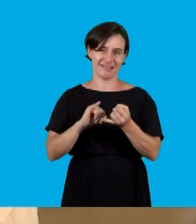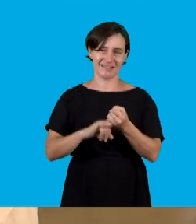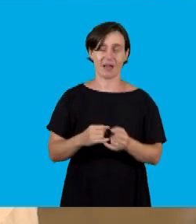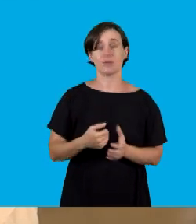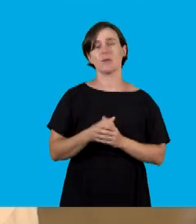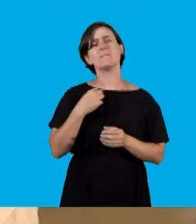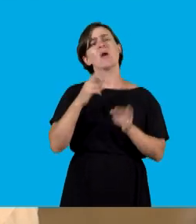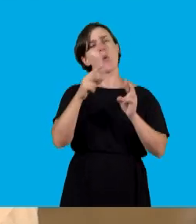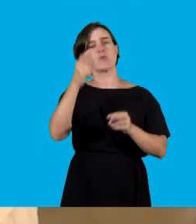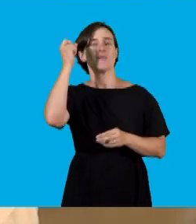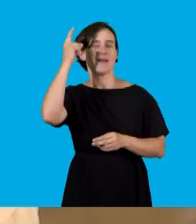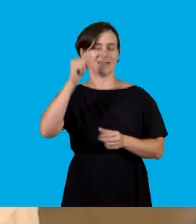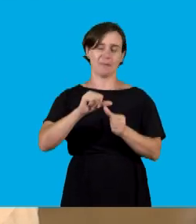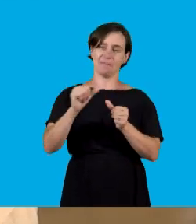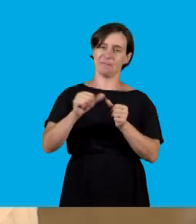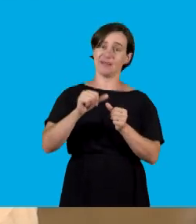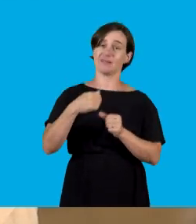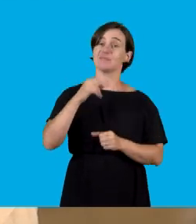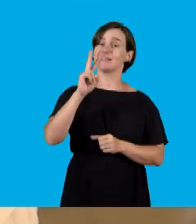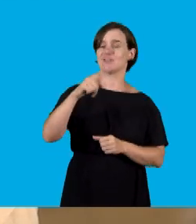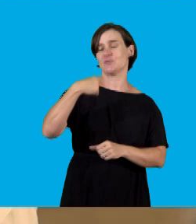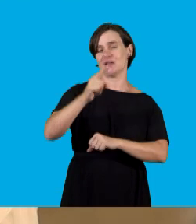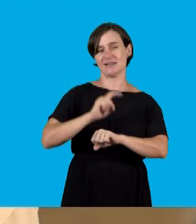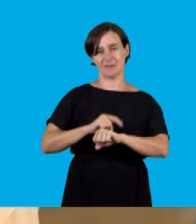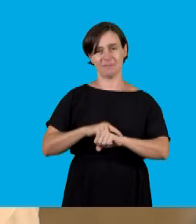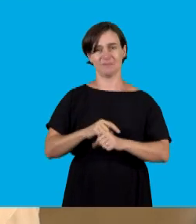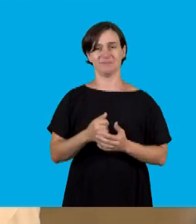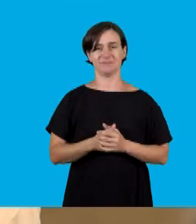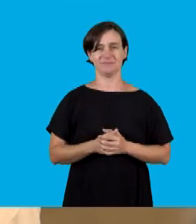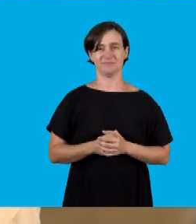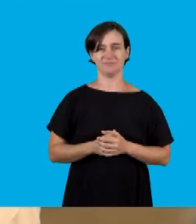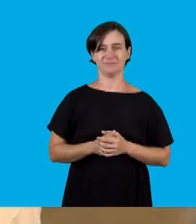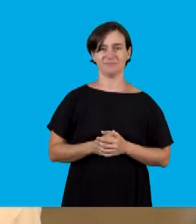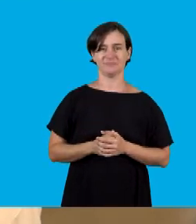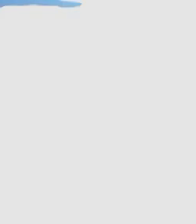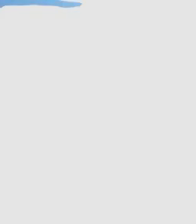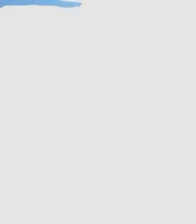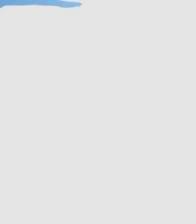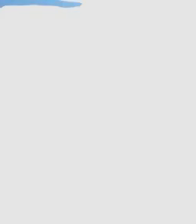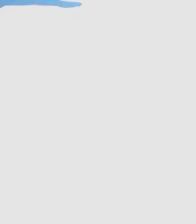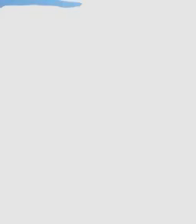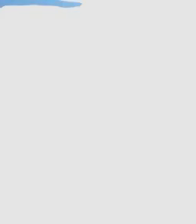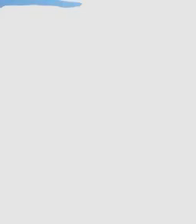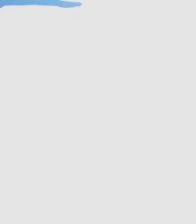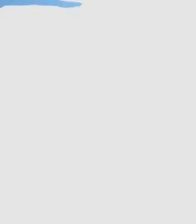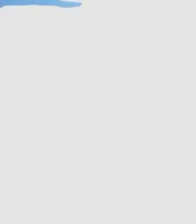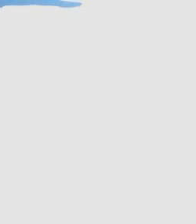hope you understand them better now. So I'll see you again next time.